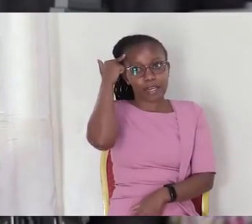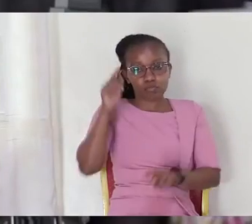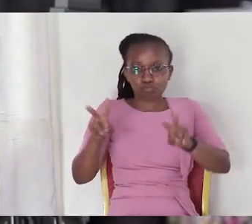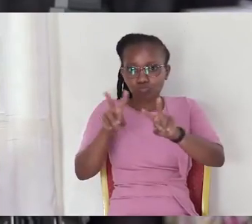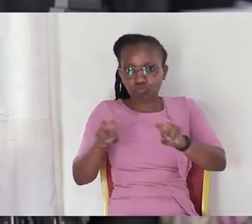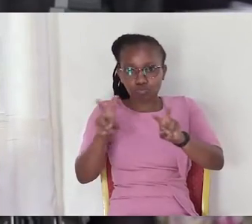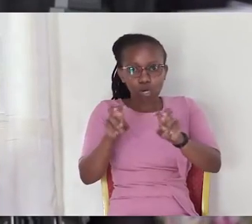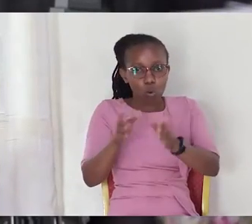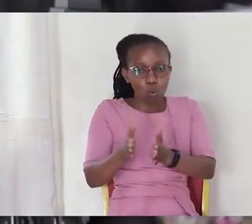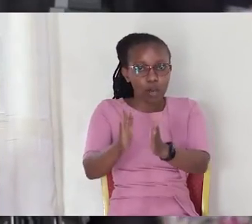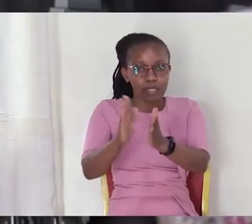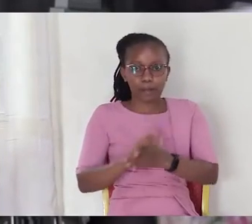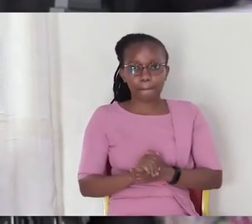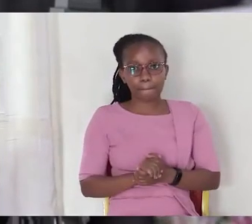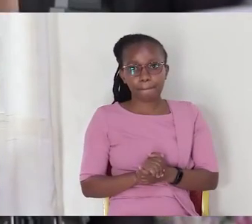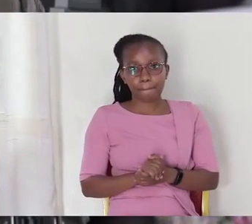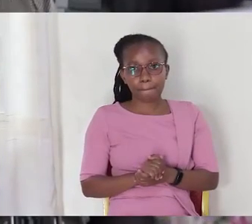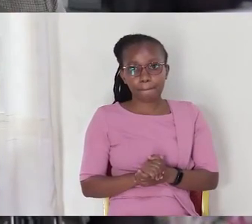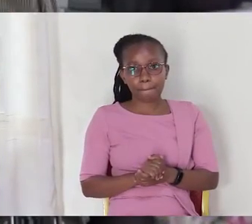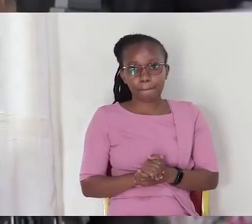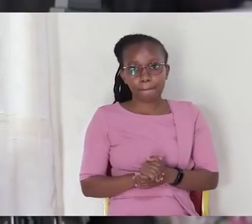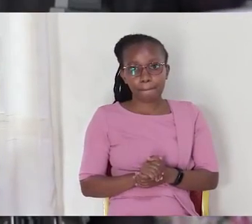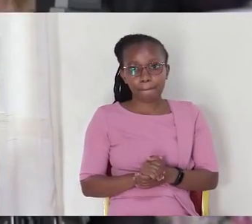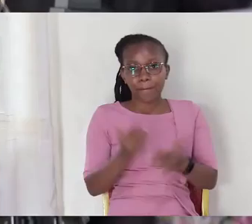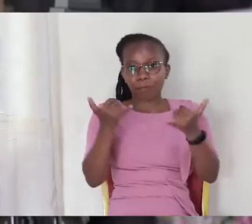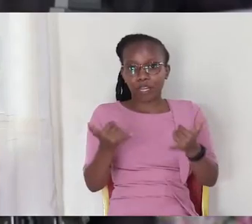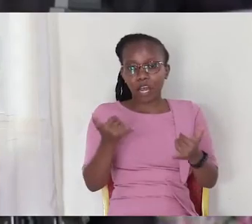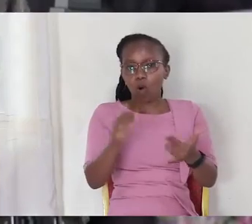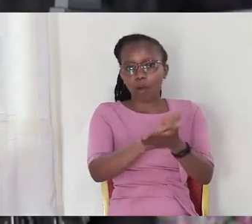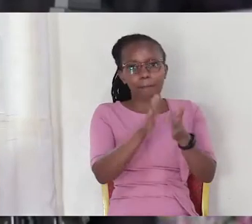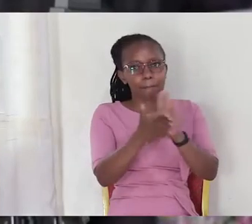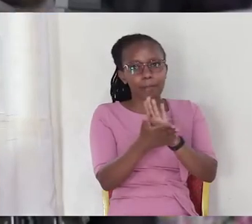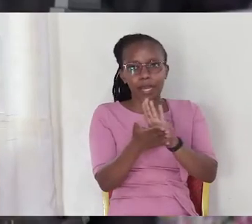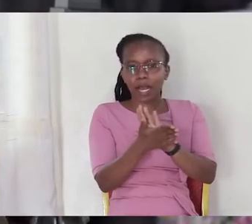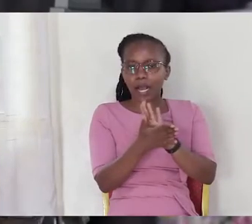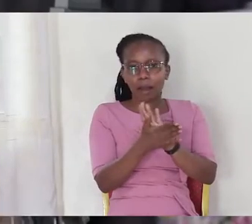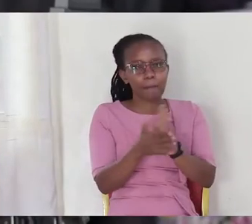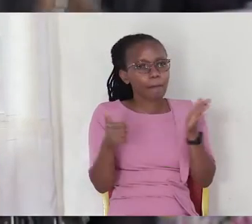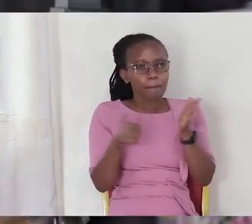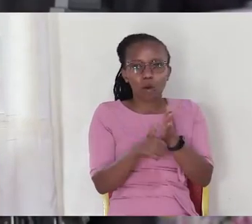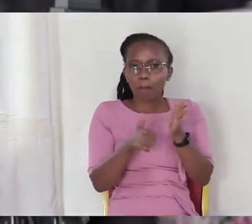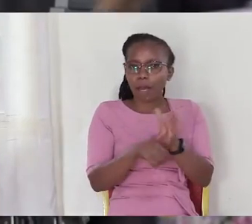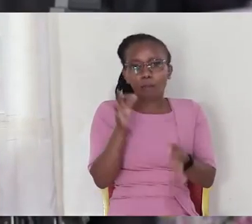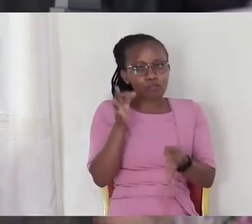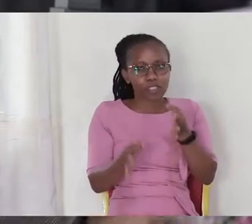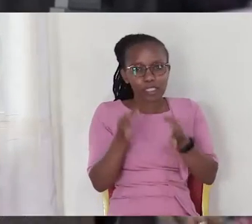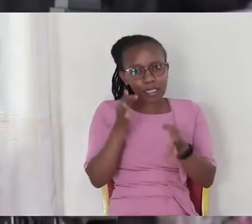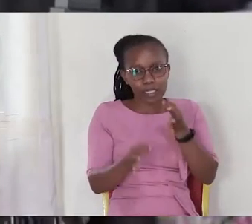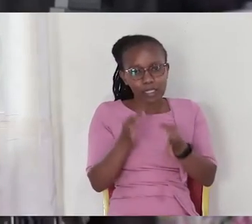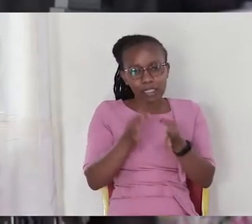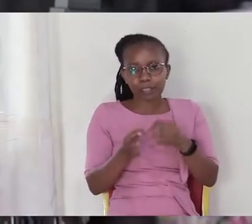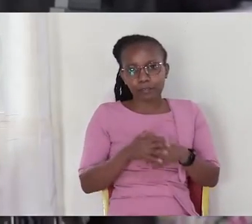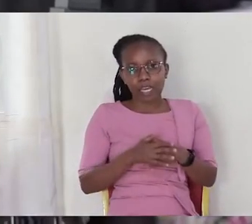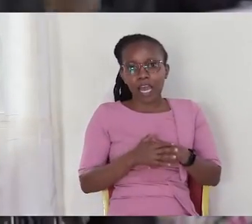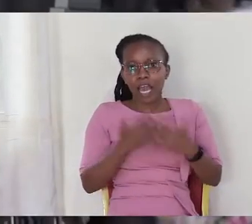of dealing with it. Health, it has now become a major component of electoral justice, something we have been taking for granted. So